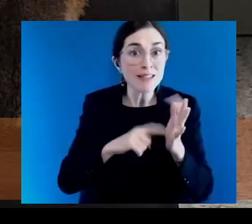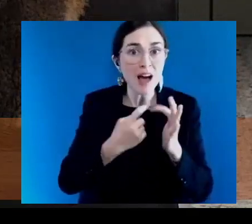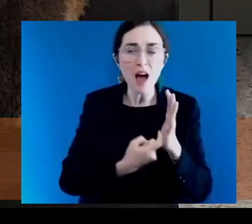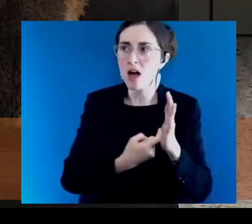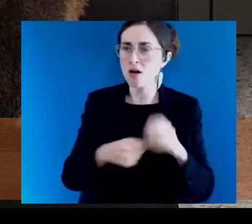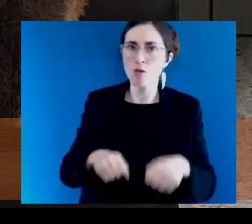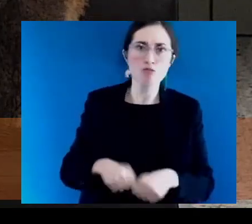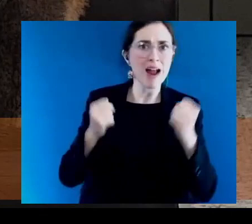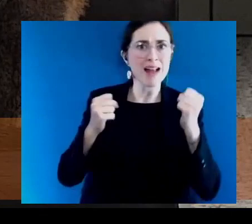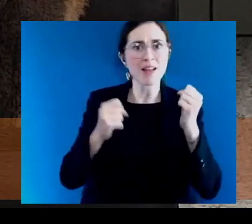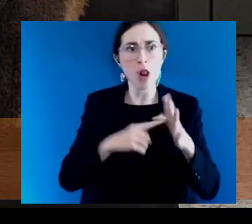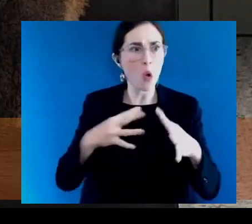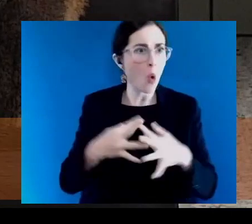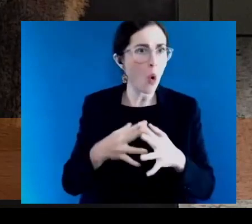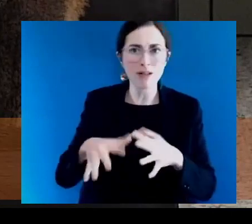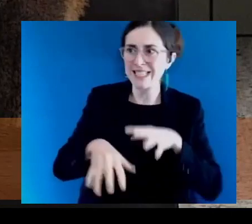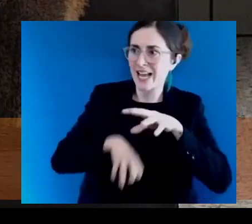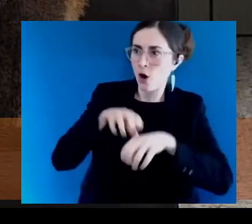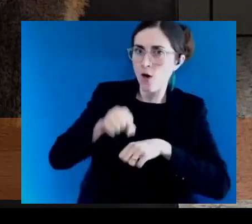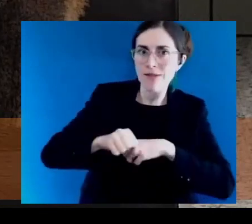industries, sectors,